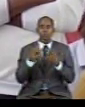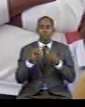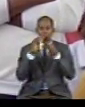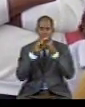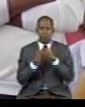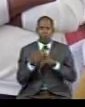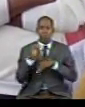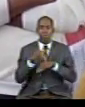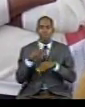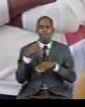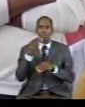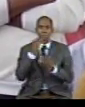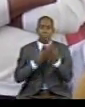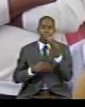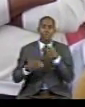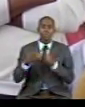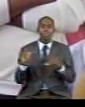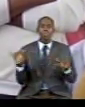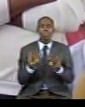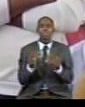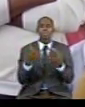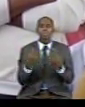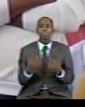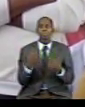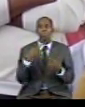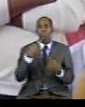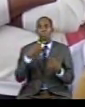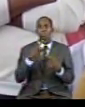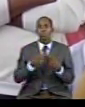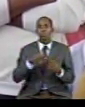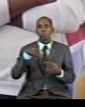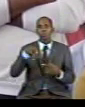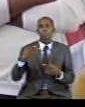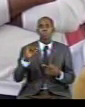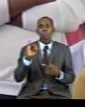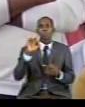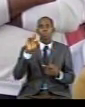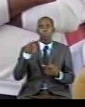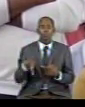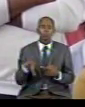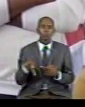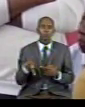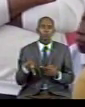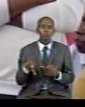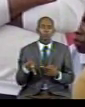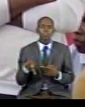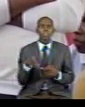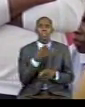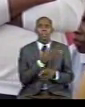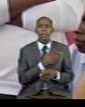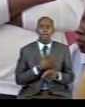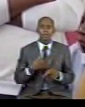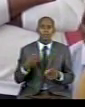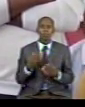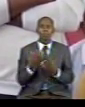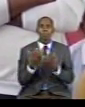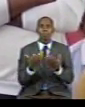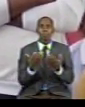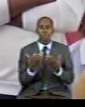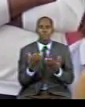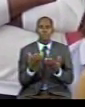The same came therefore to Philip, which was of Bethsaida of Galilee, and desired him, saying,